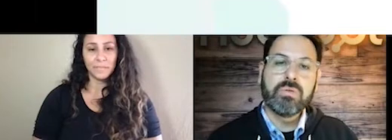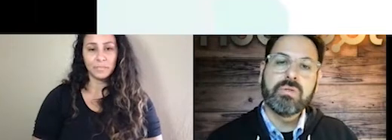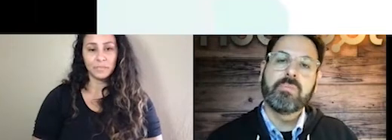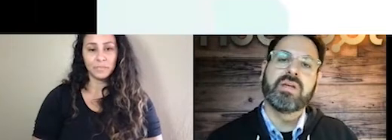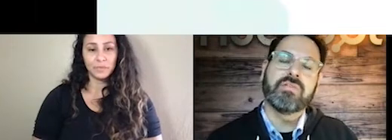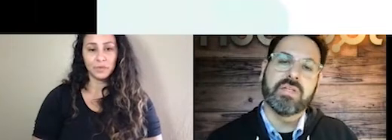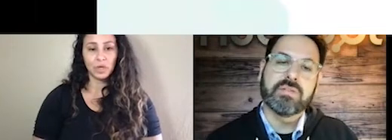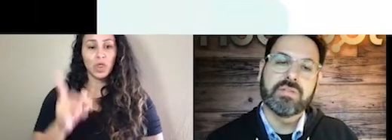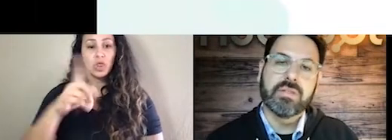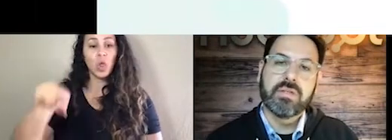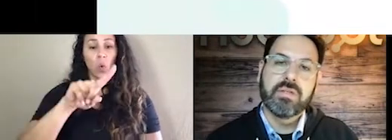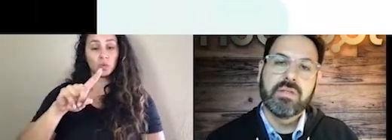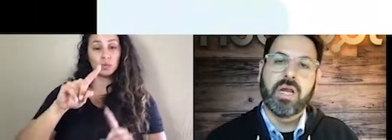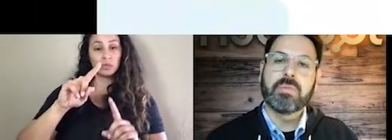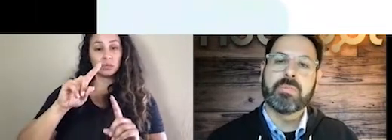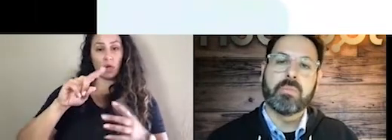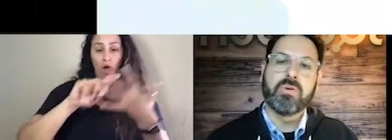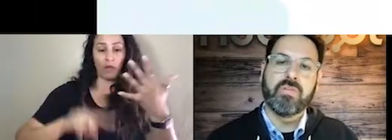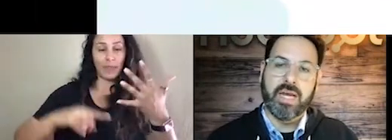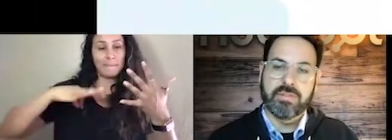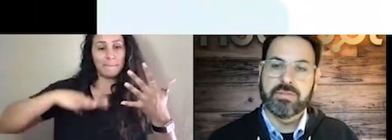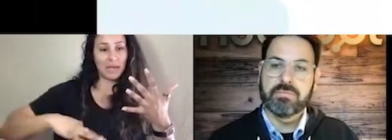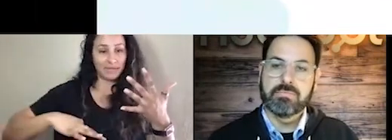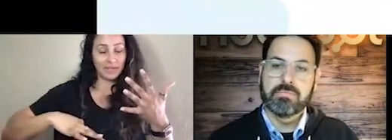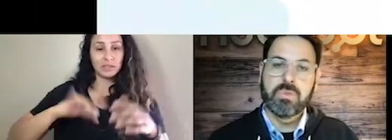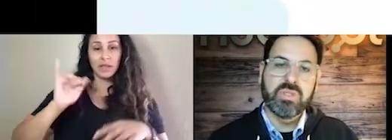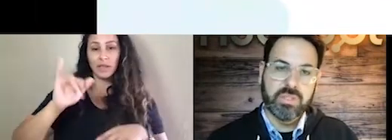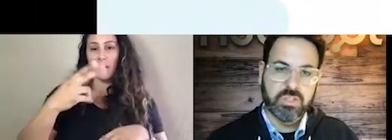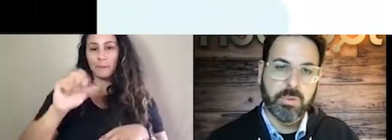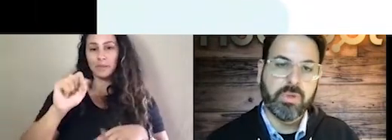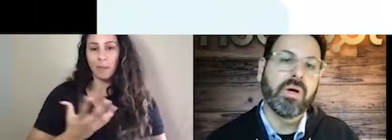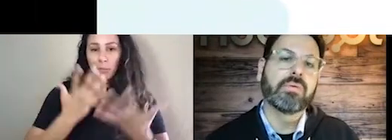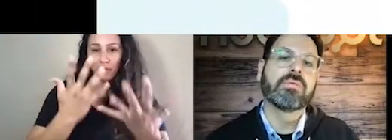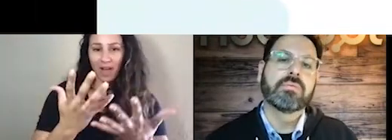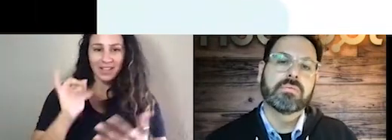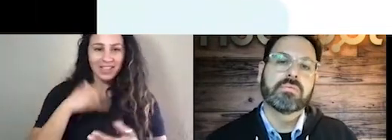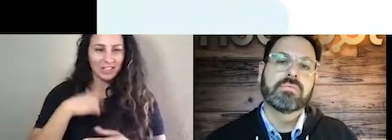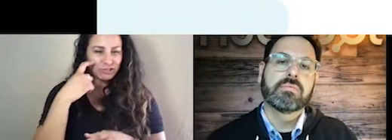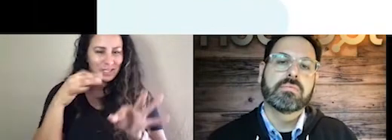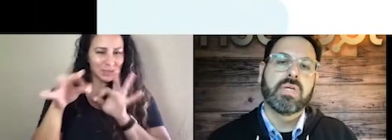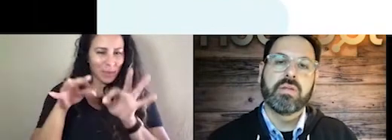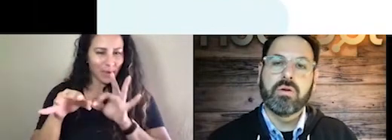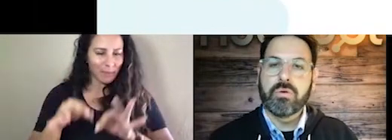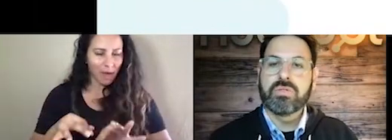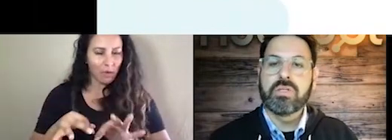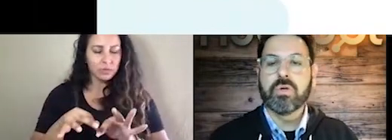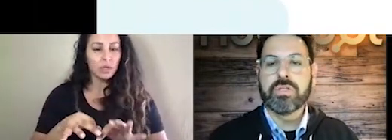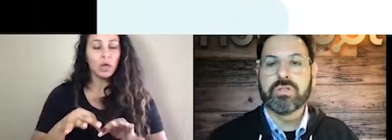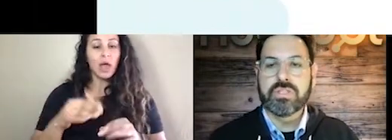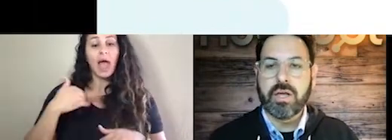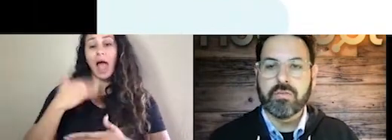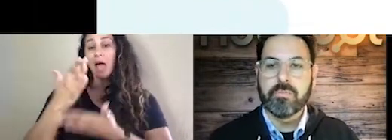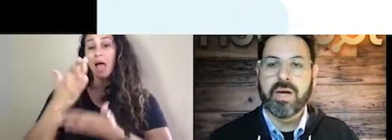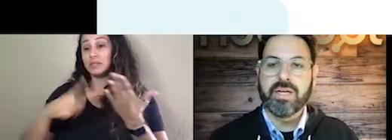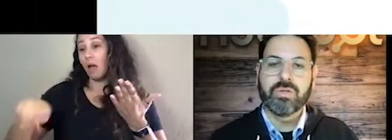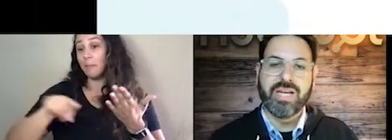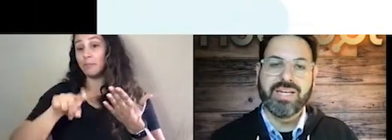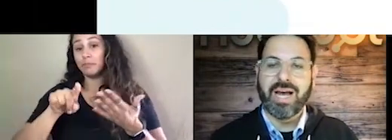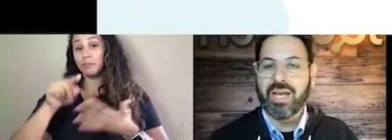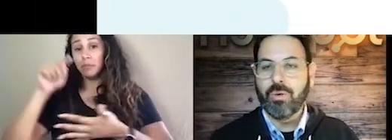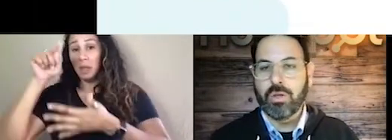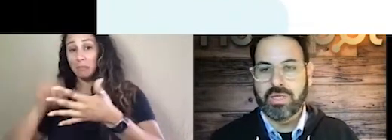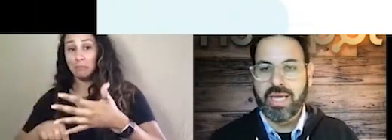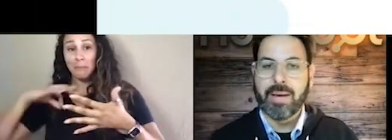So those are the benefits that HubSpot provides, the ones I just spoke about. And there are those that you earn yourself by